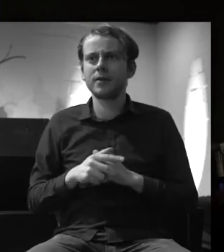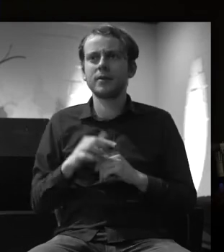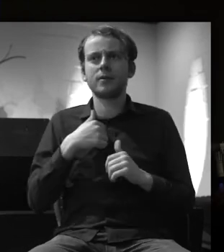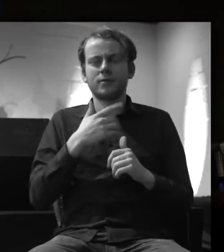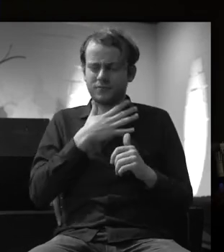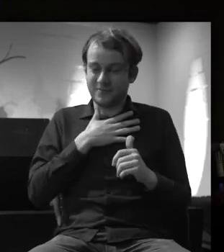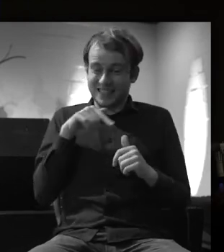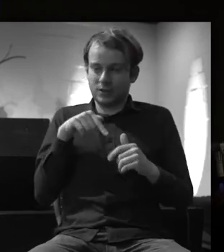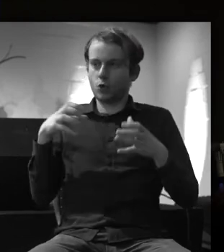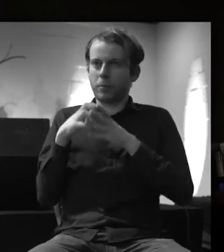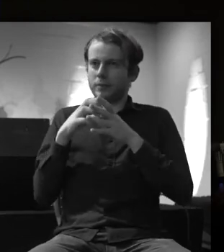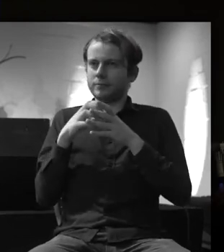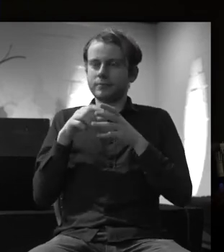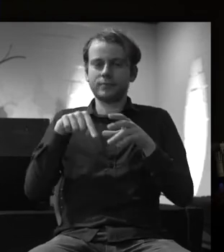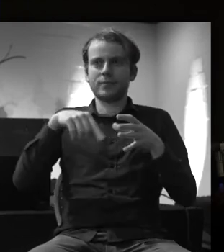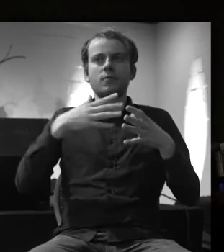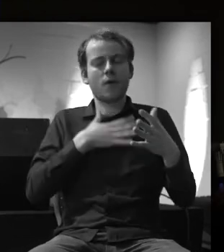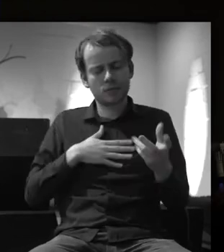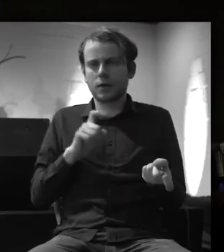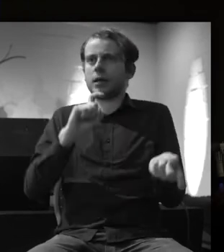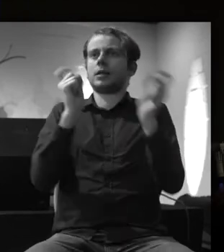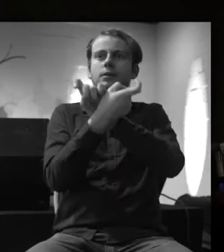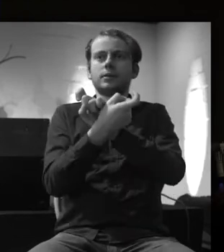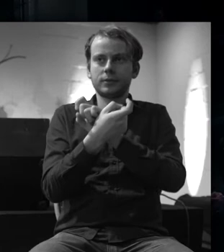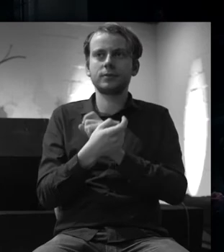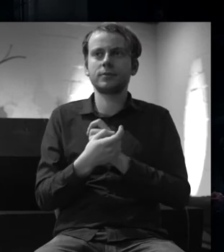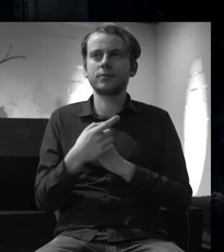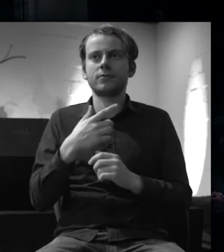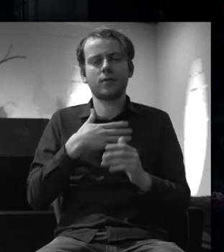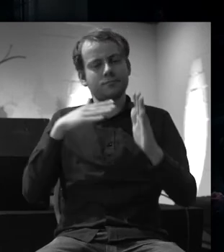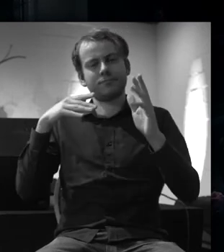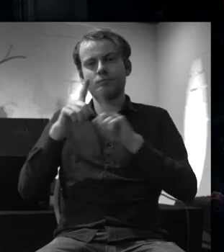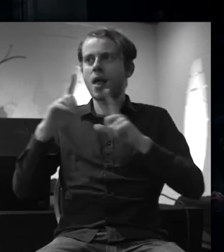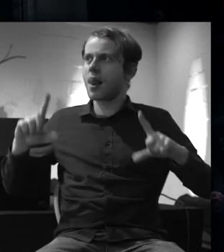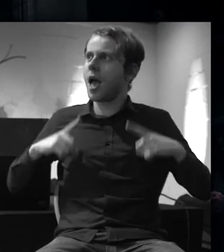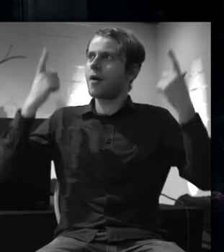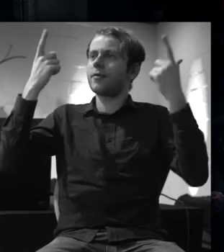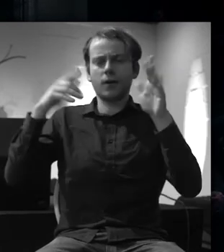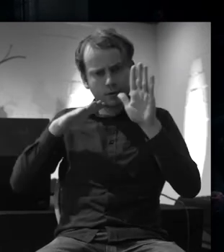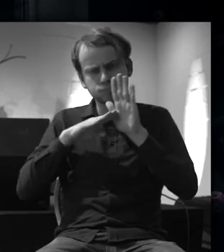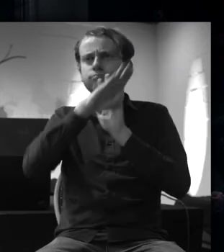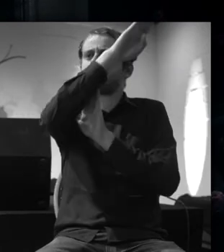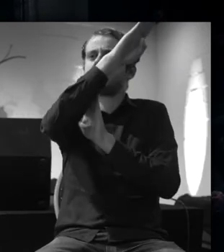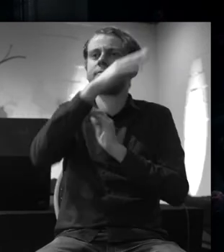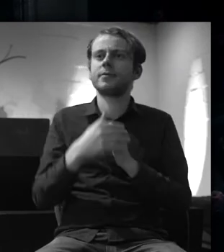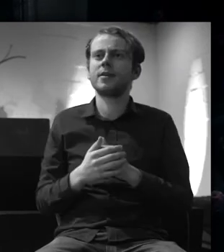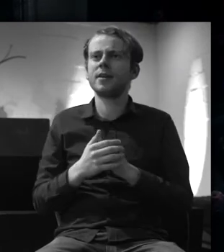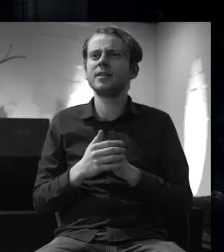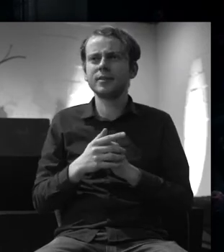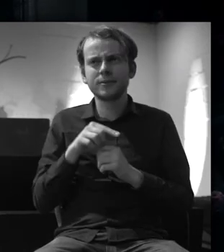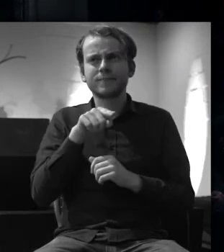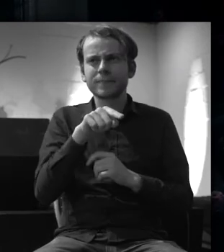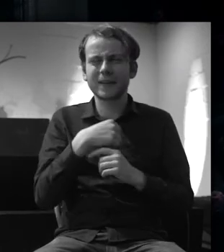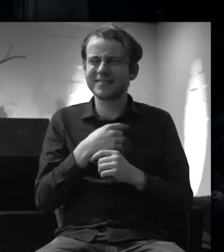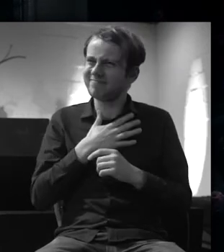that you are bringing people together, create a place and or a space for interaction, and let them put the rules and the values and the